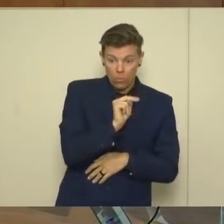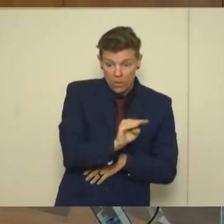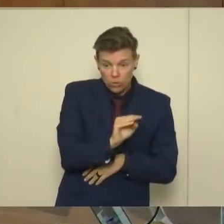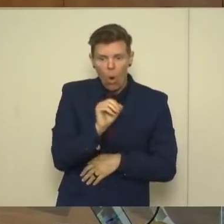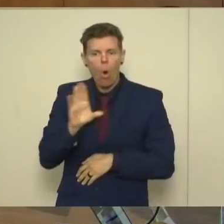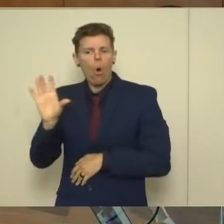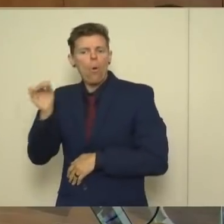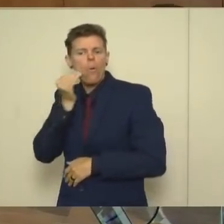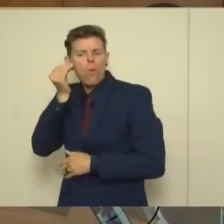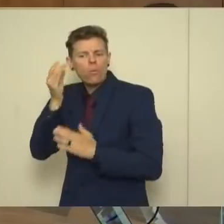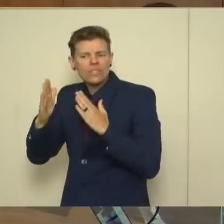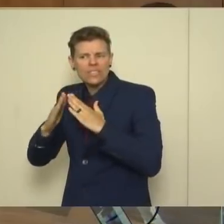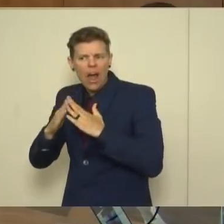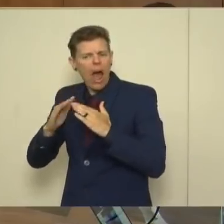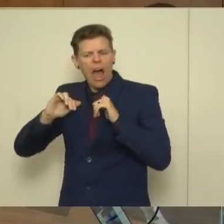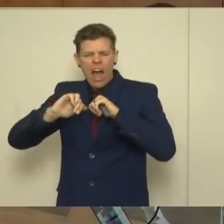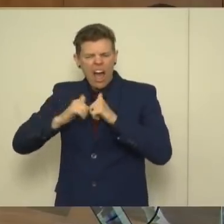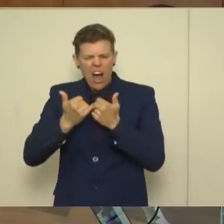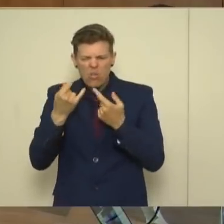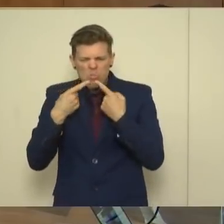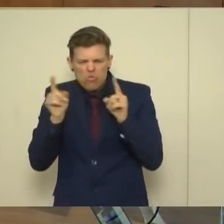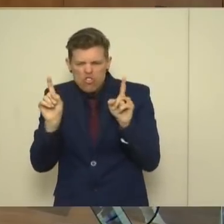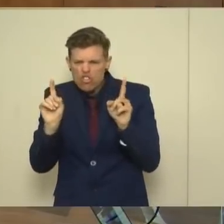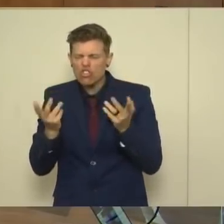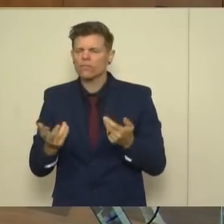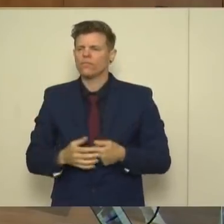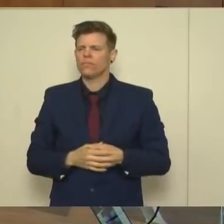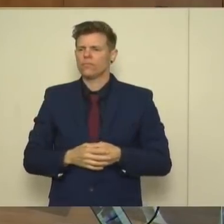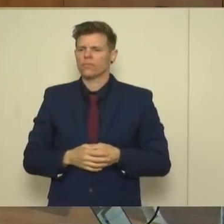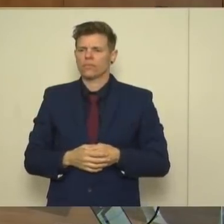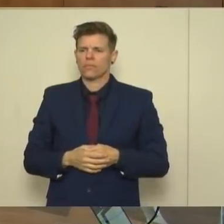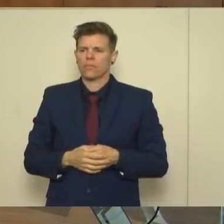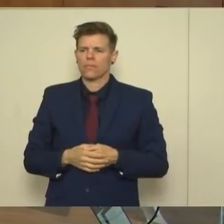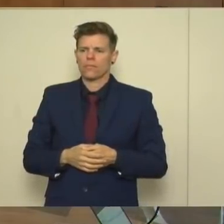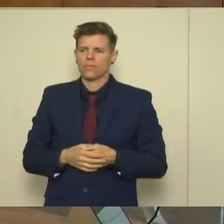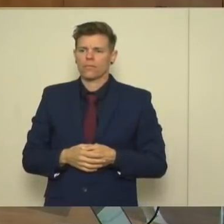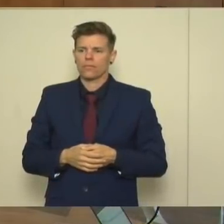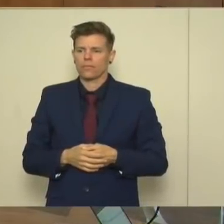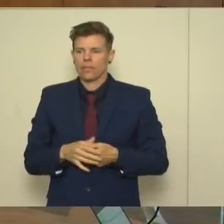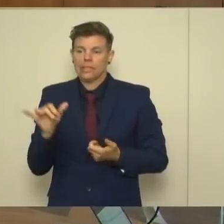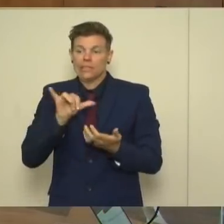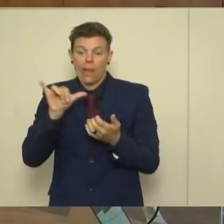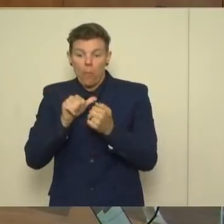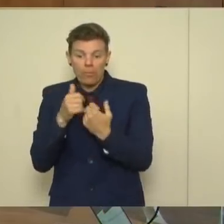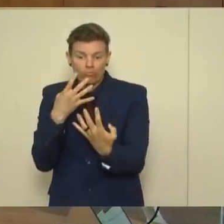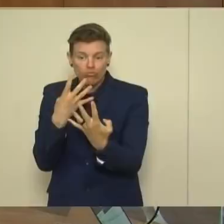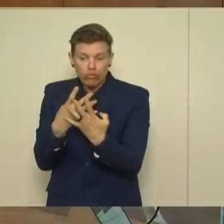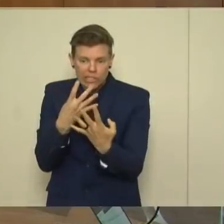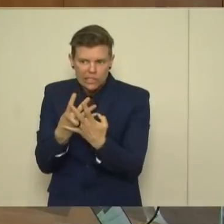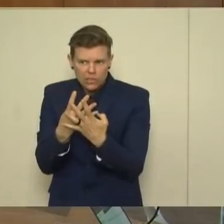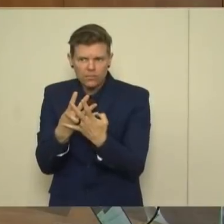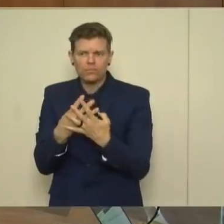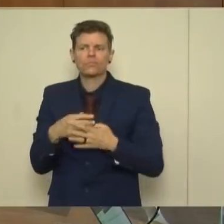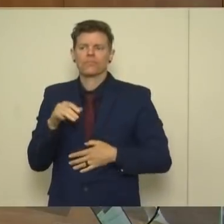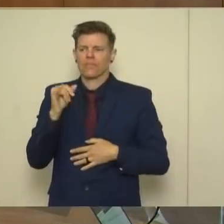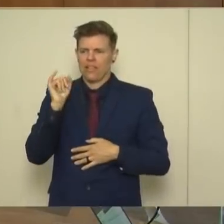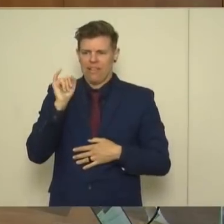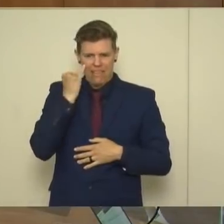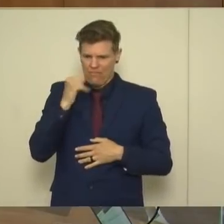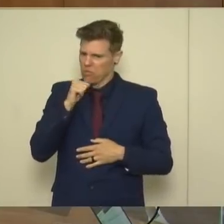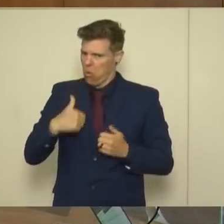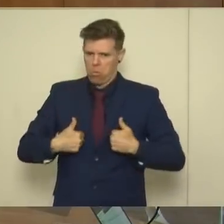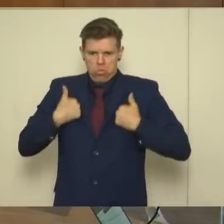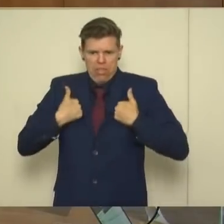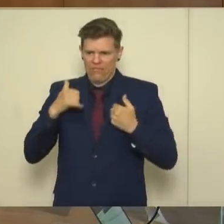on how that works. To a lesser extent, also inmates at the county detention center, again, if they're not county residents, how does that